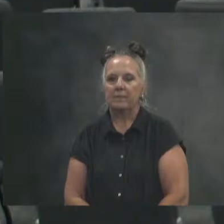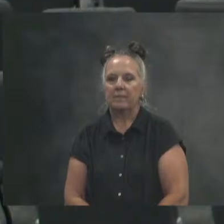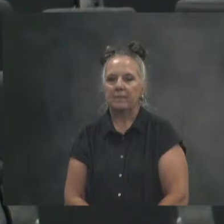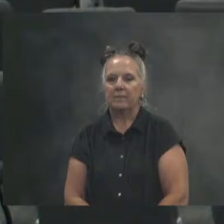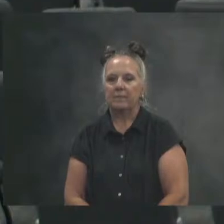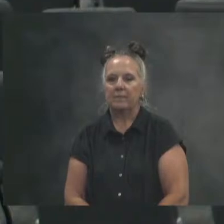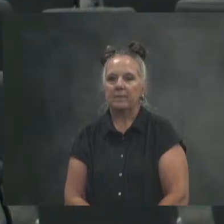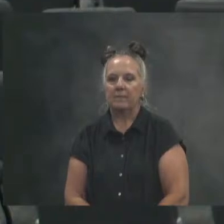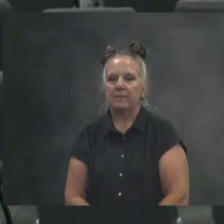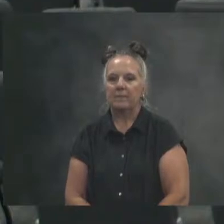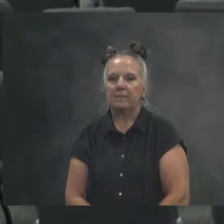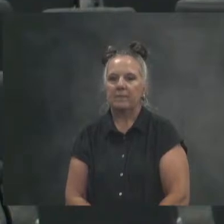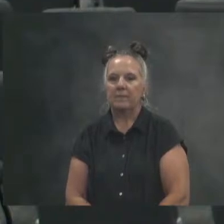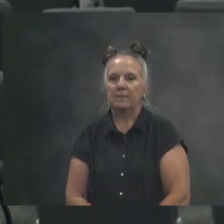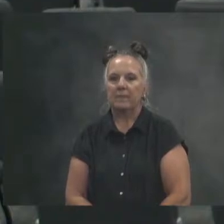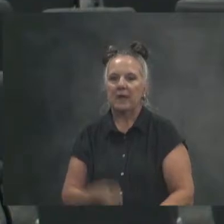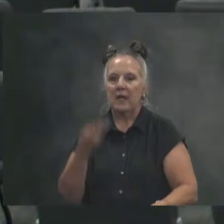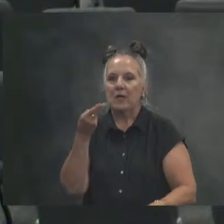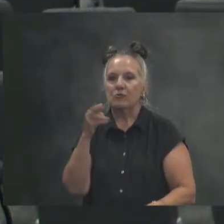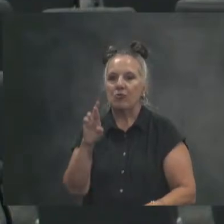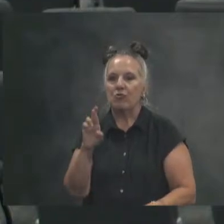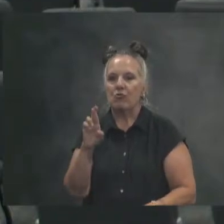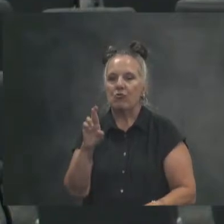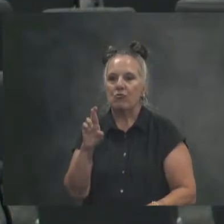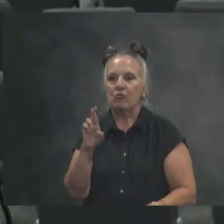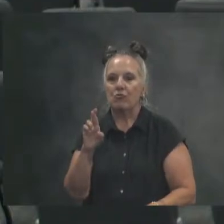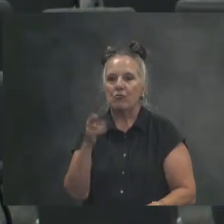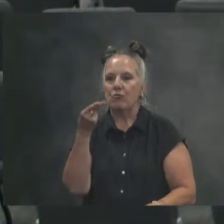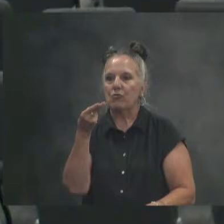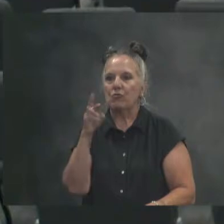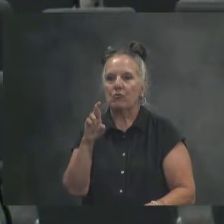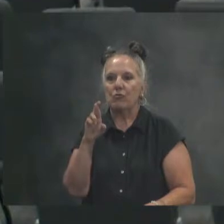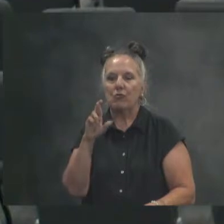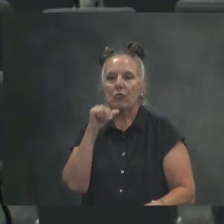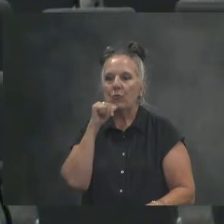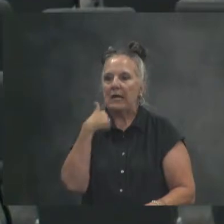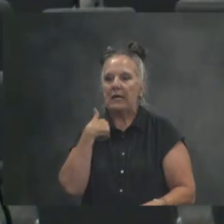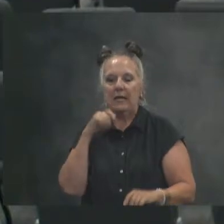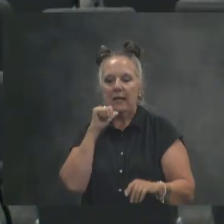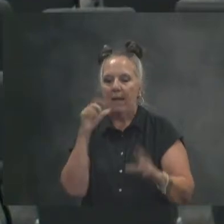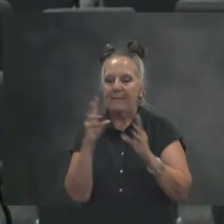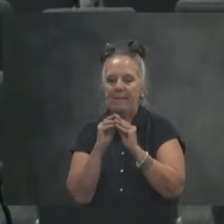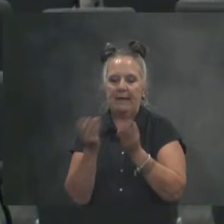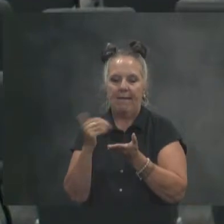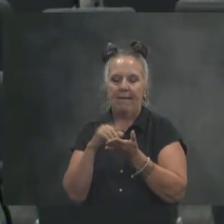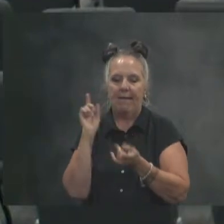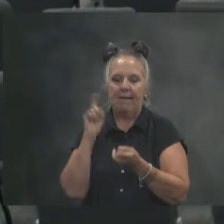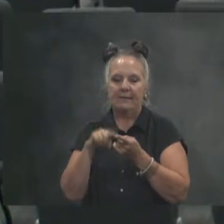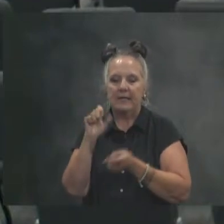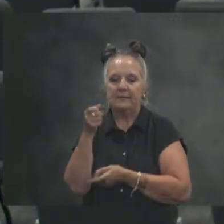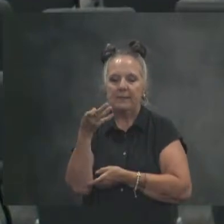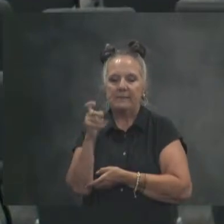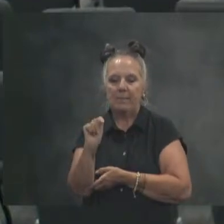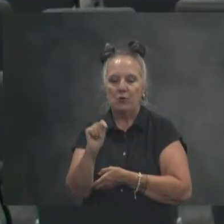Great minds. Human resources? Human Resources will not be meeting again until September.